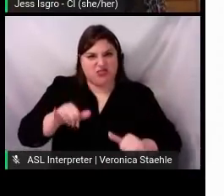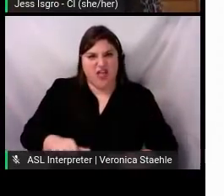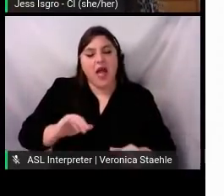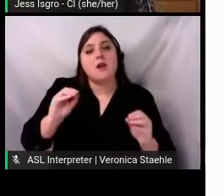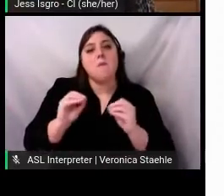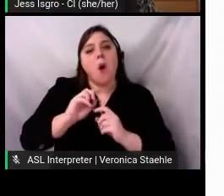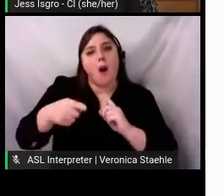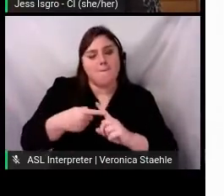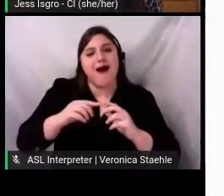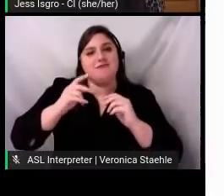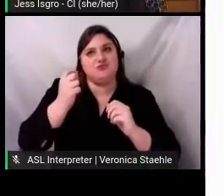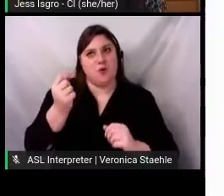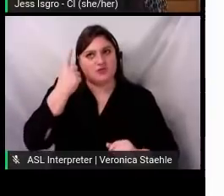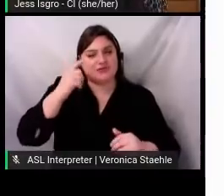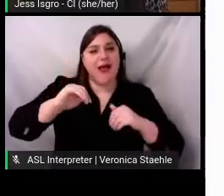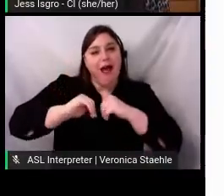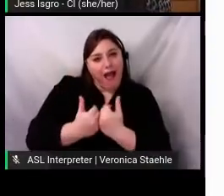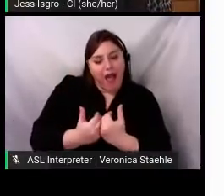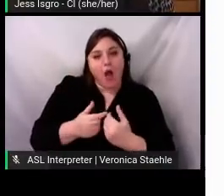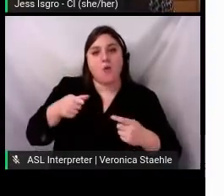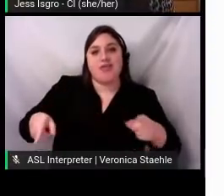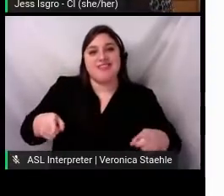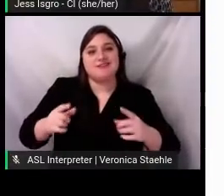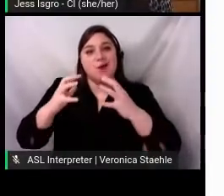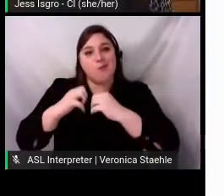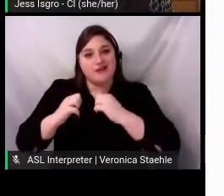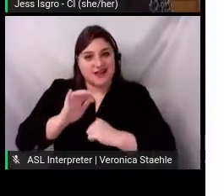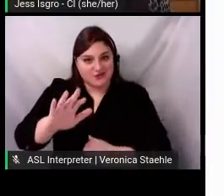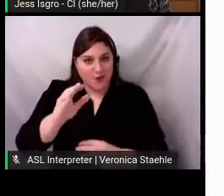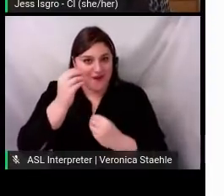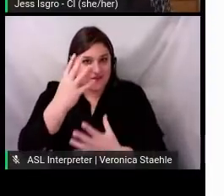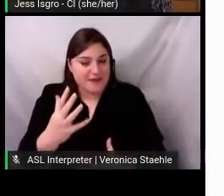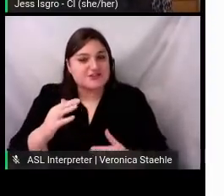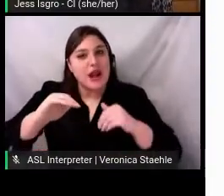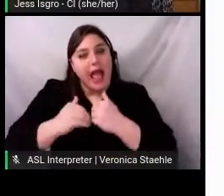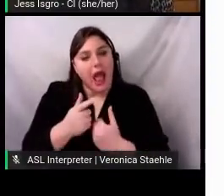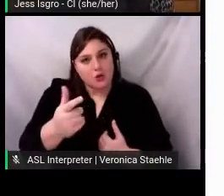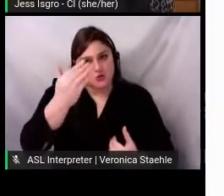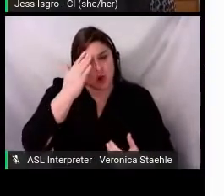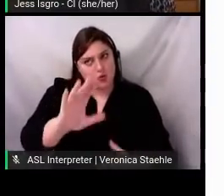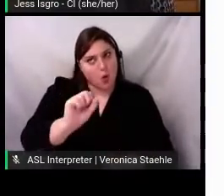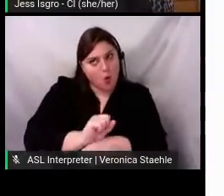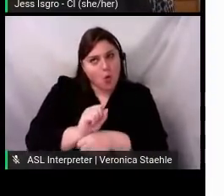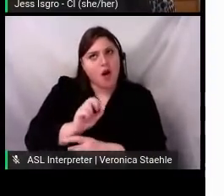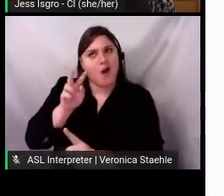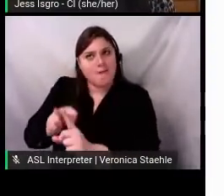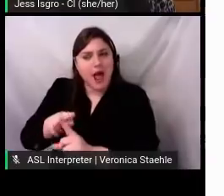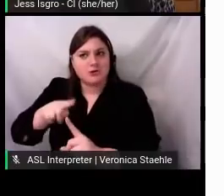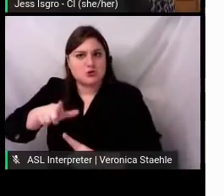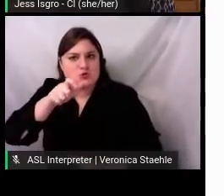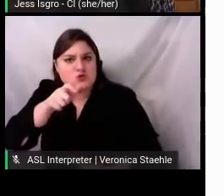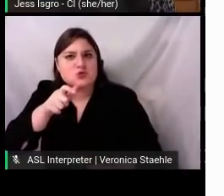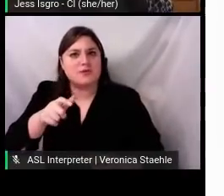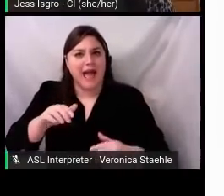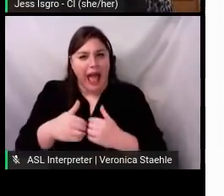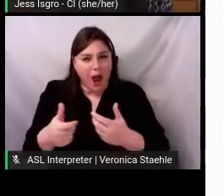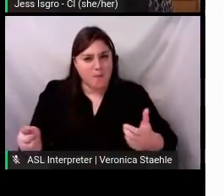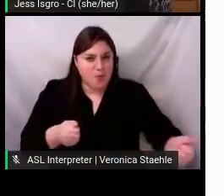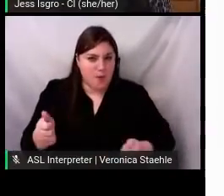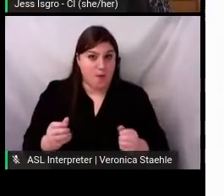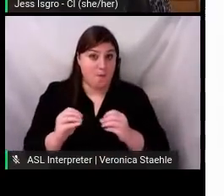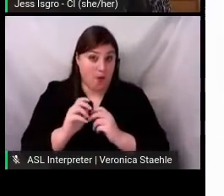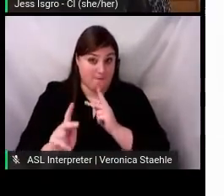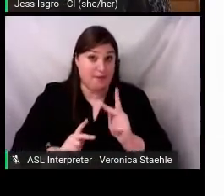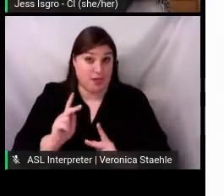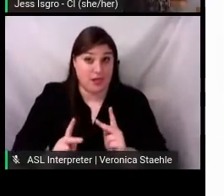that breaks down for an individual post can tell you something about who it's appealing to and perhaps why. So let's look at one of the examples here. Up